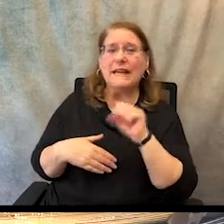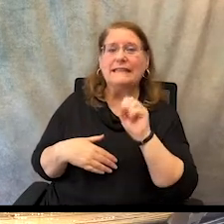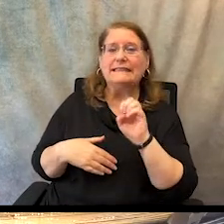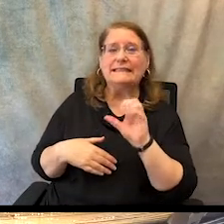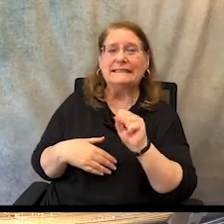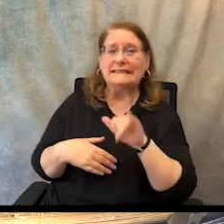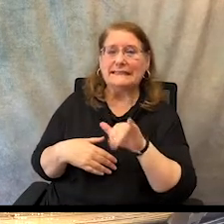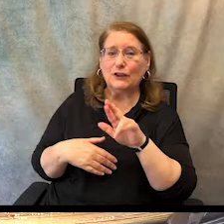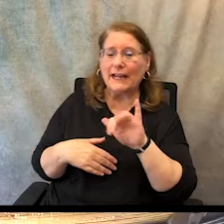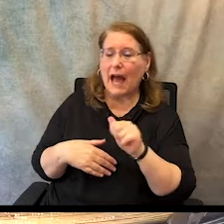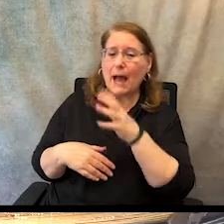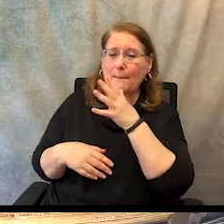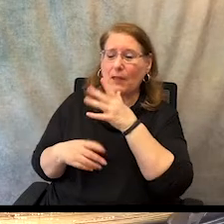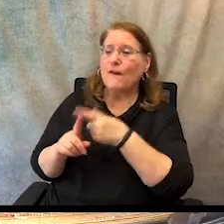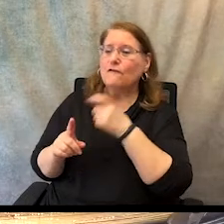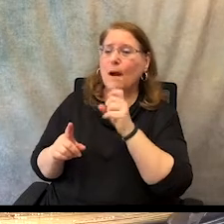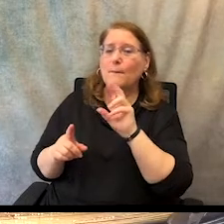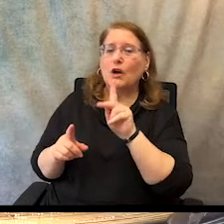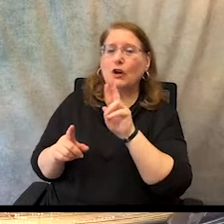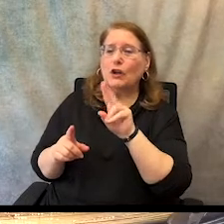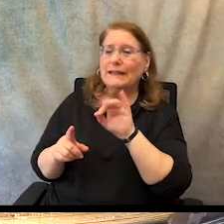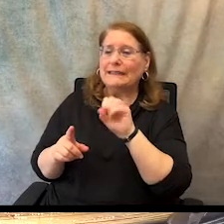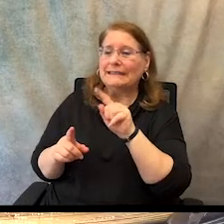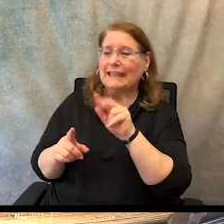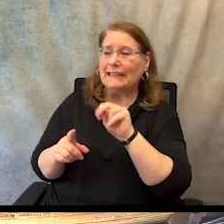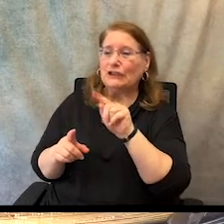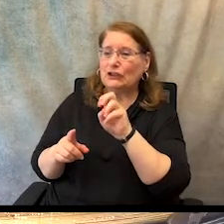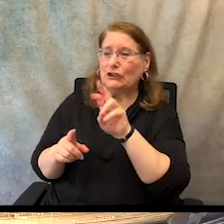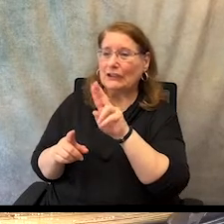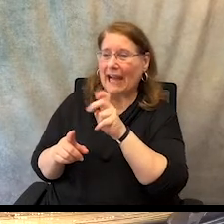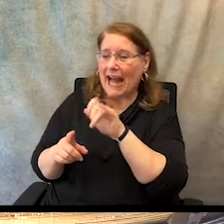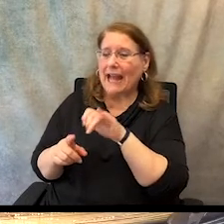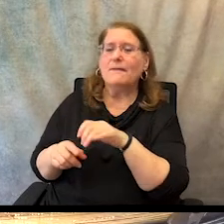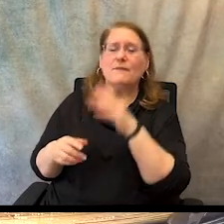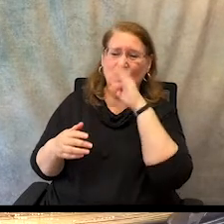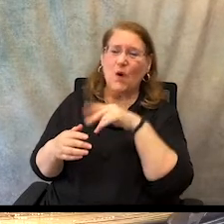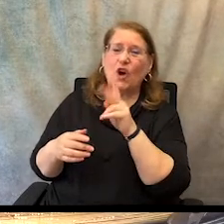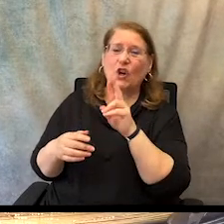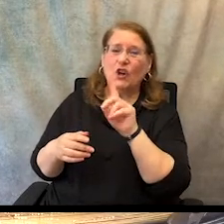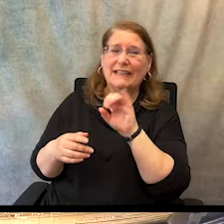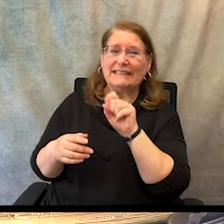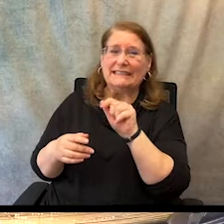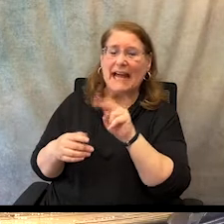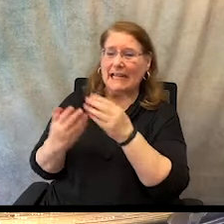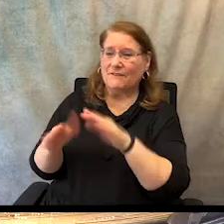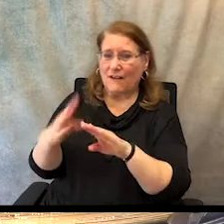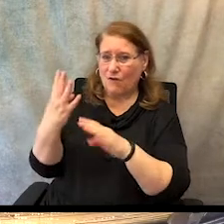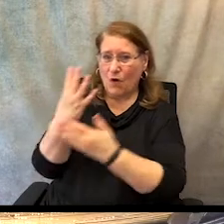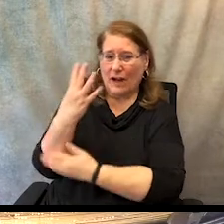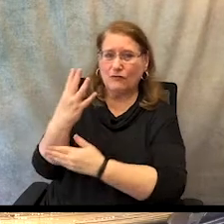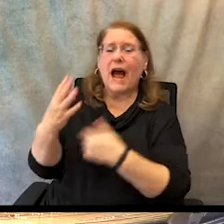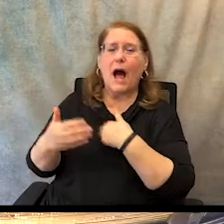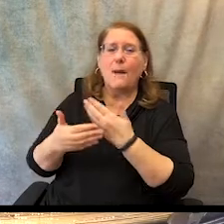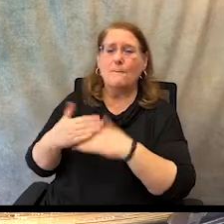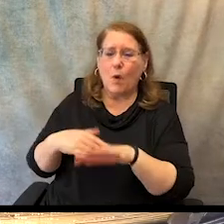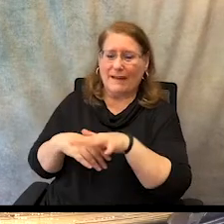in Syria. My mother is coming from Kurdistan, Turkey. As you know, Kurdistan is divided between four countries, and I was born